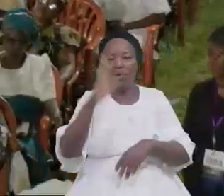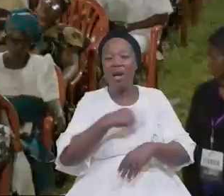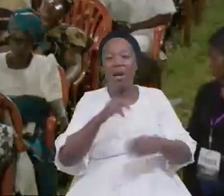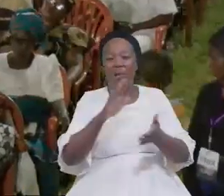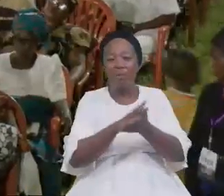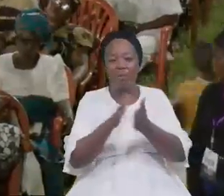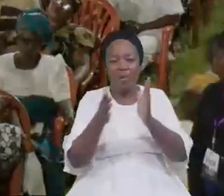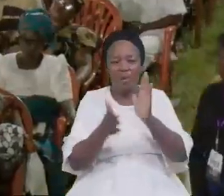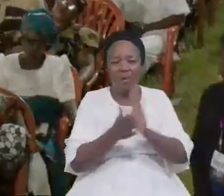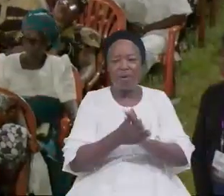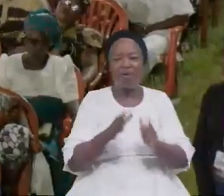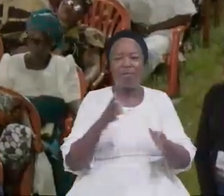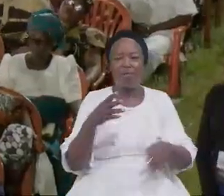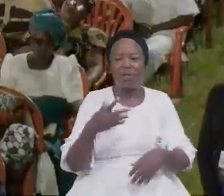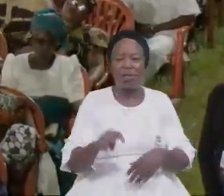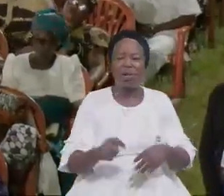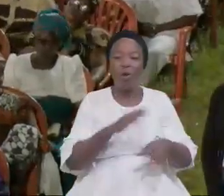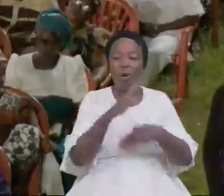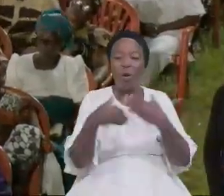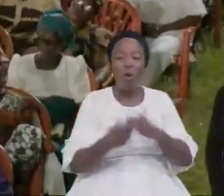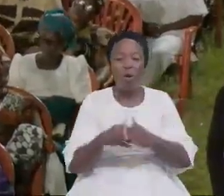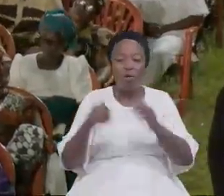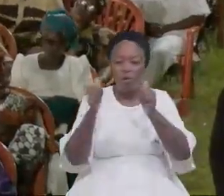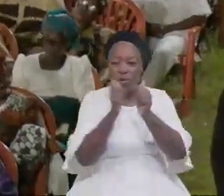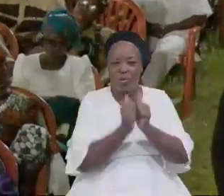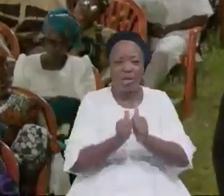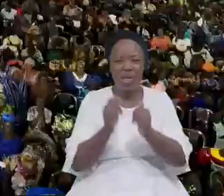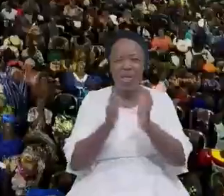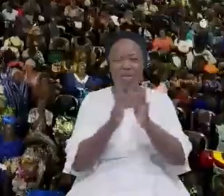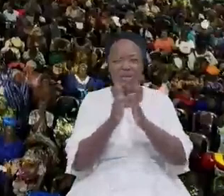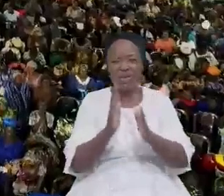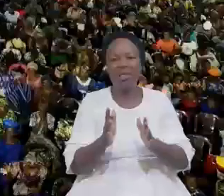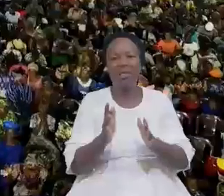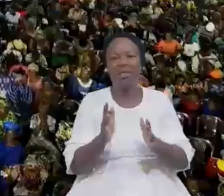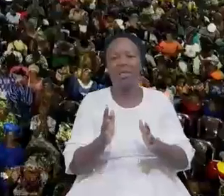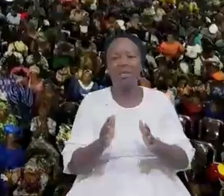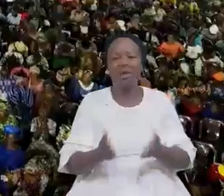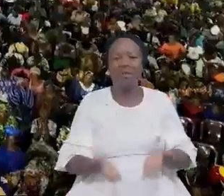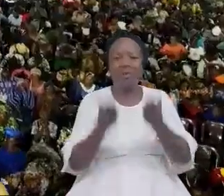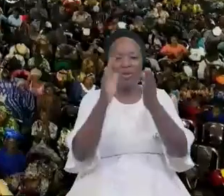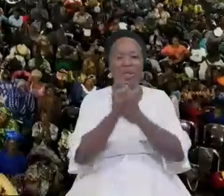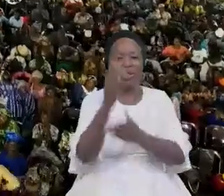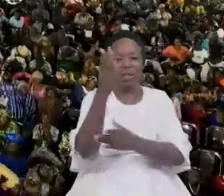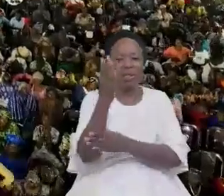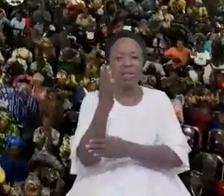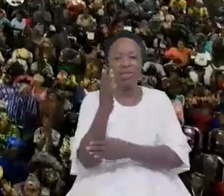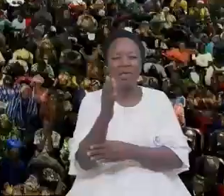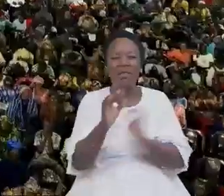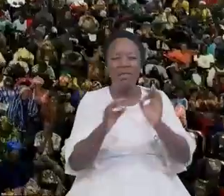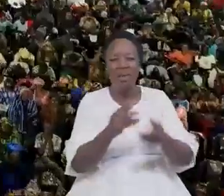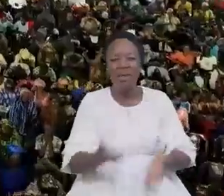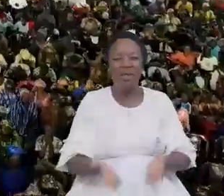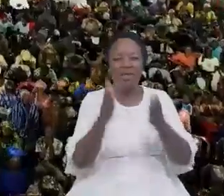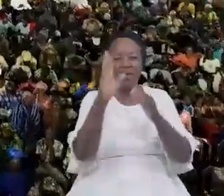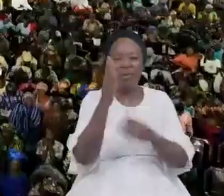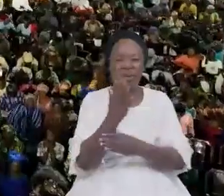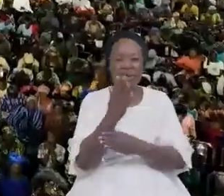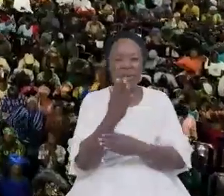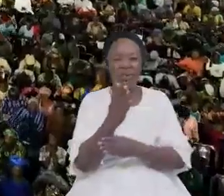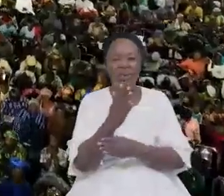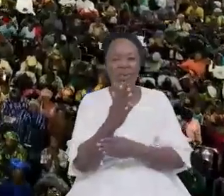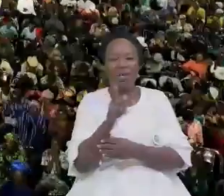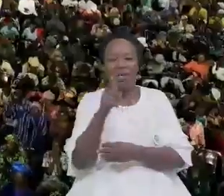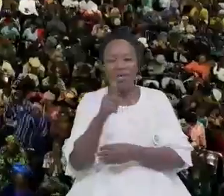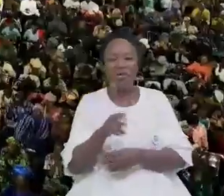the altogether Christian. Raise up that hand. If you are raising up your hand, you've taken